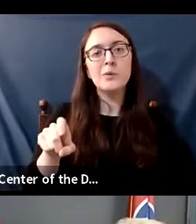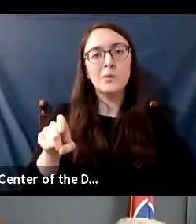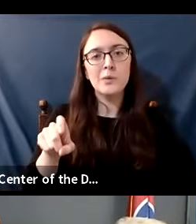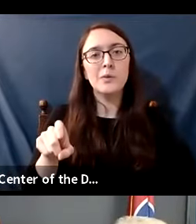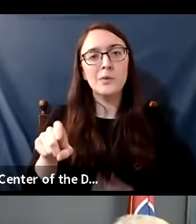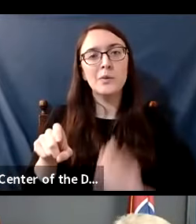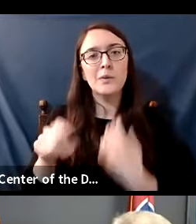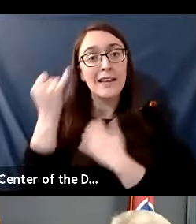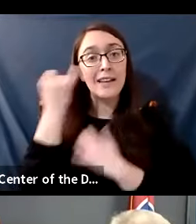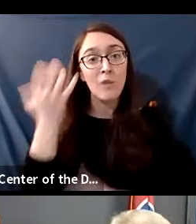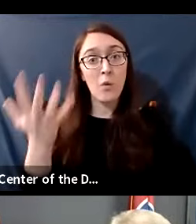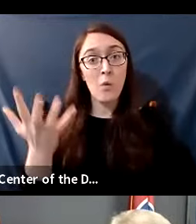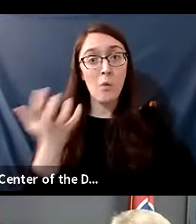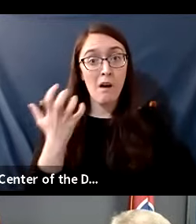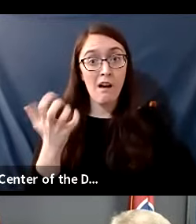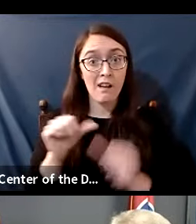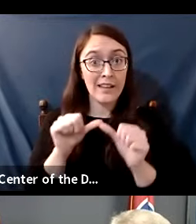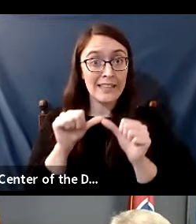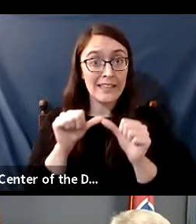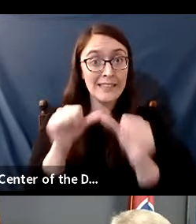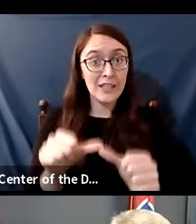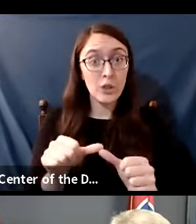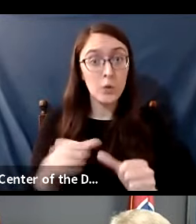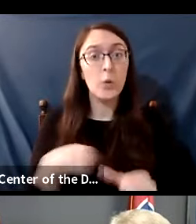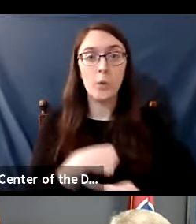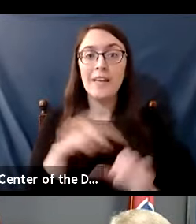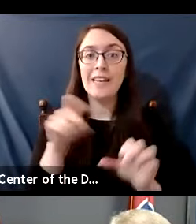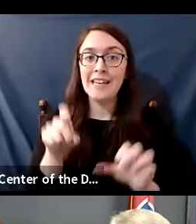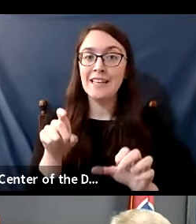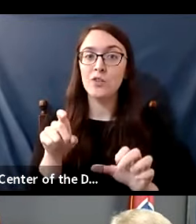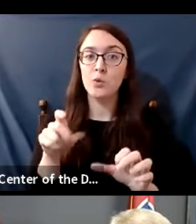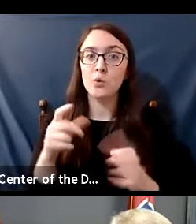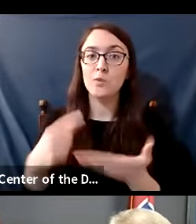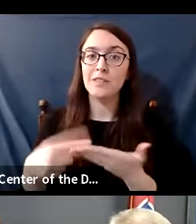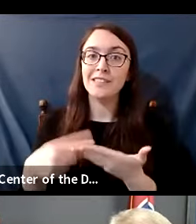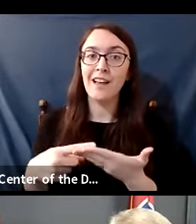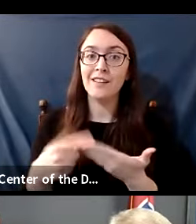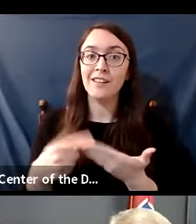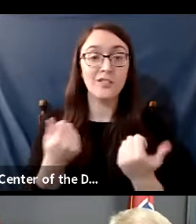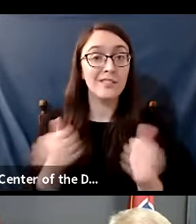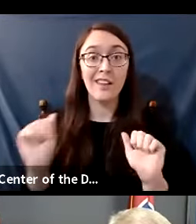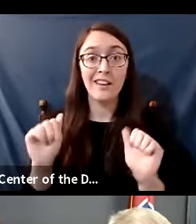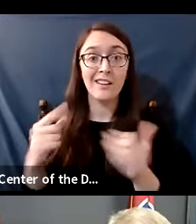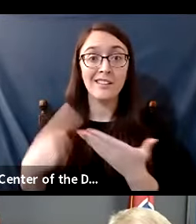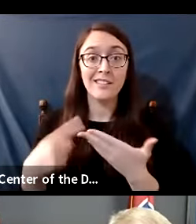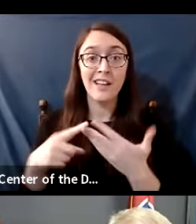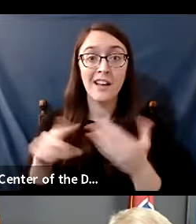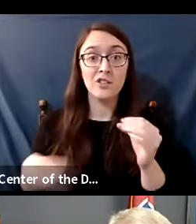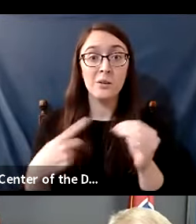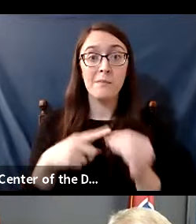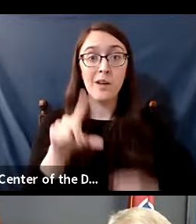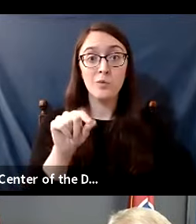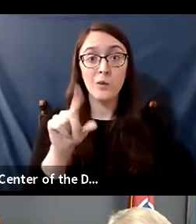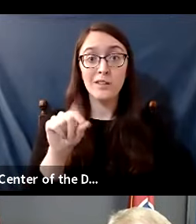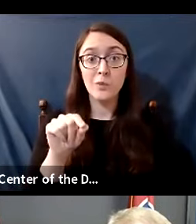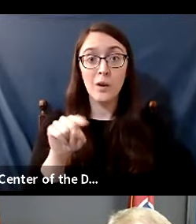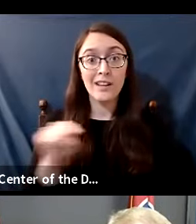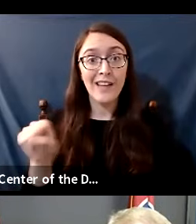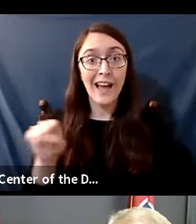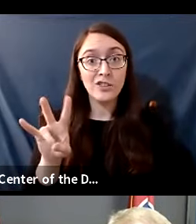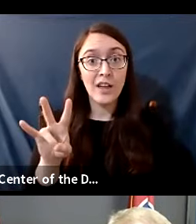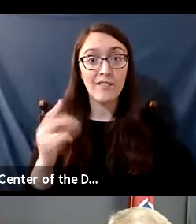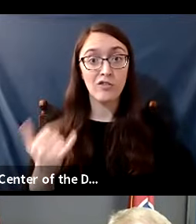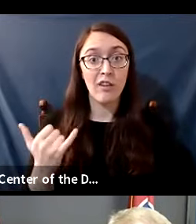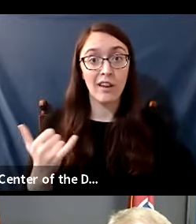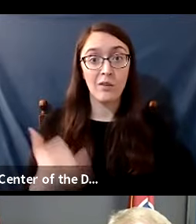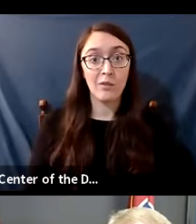if we want to continue that, act on that this evening. Any discussion about 2020-7?